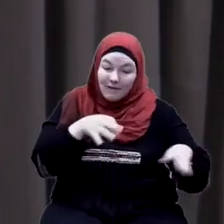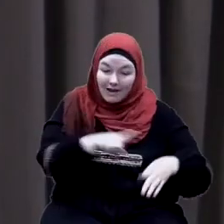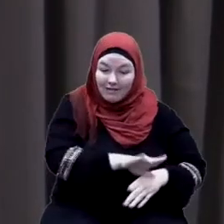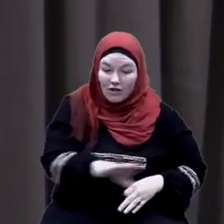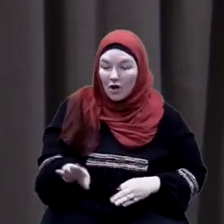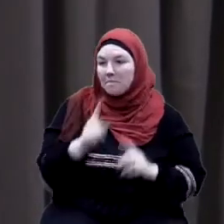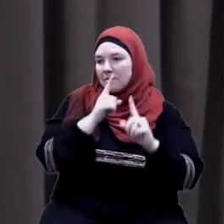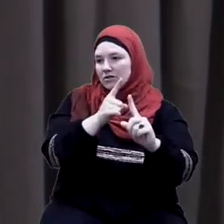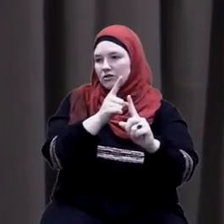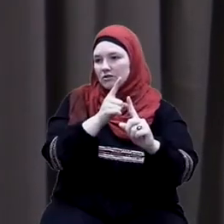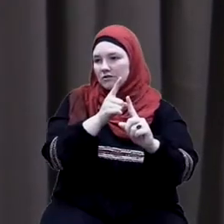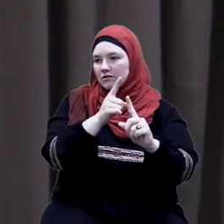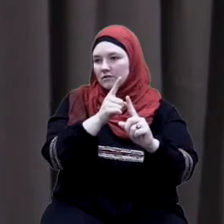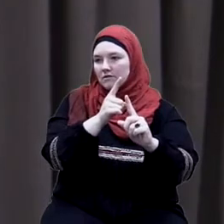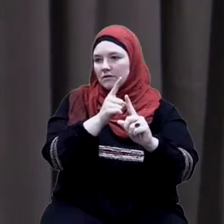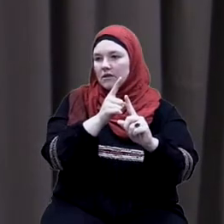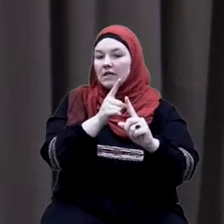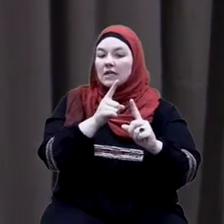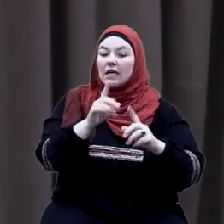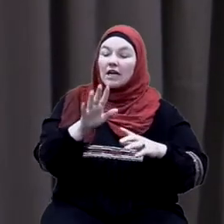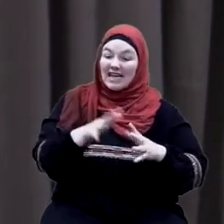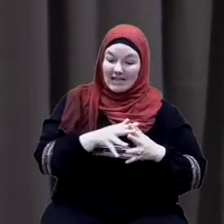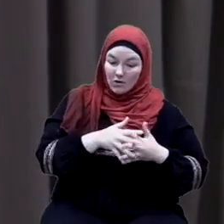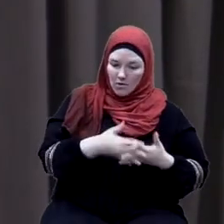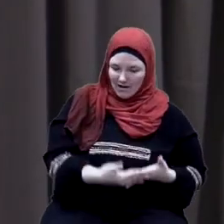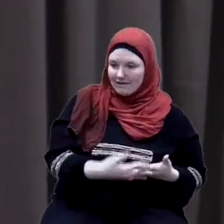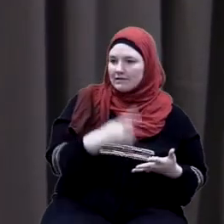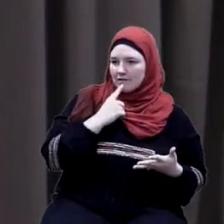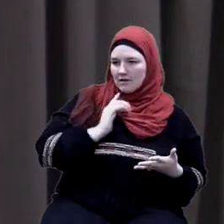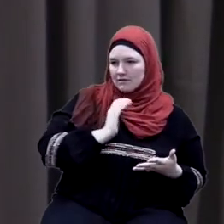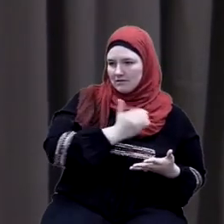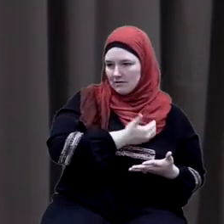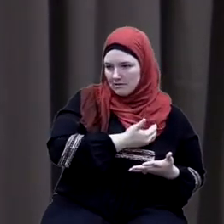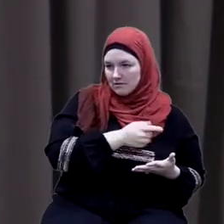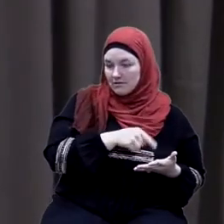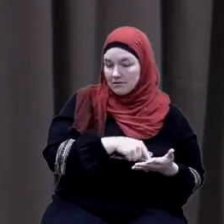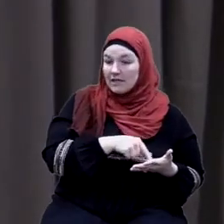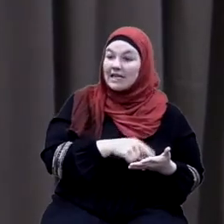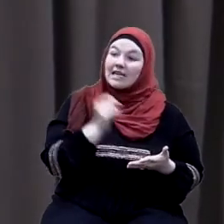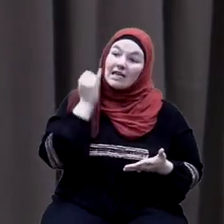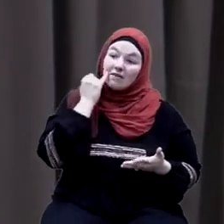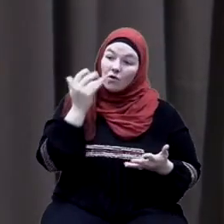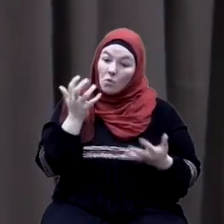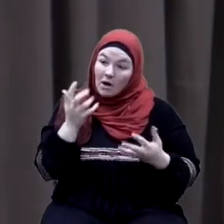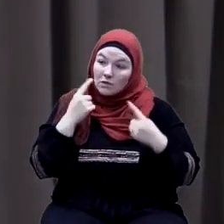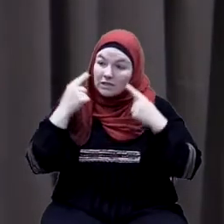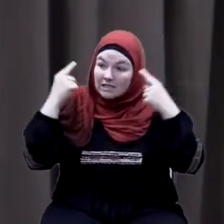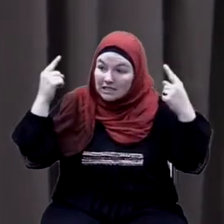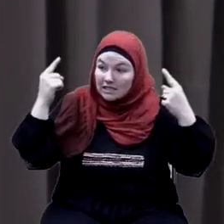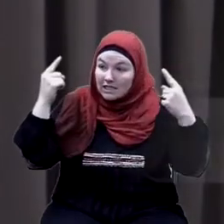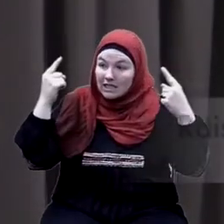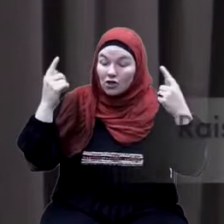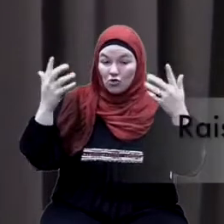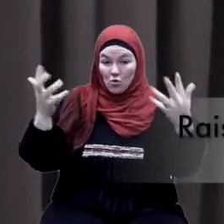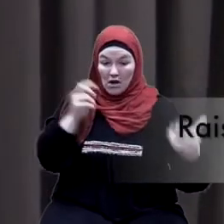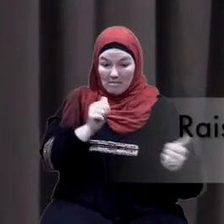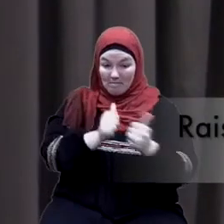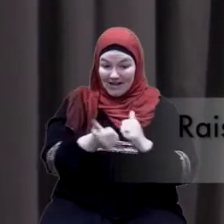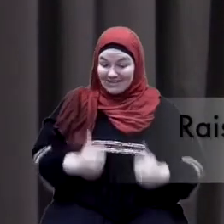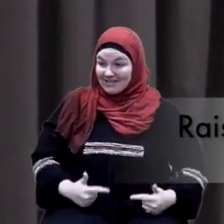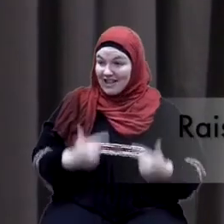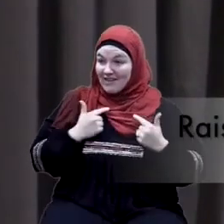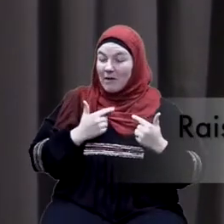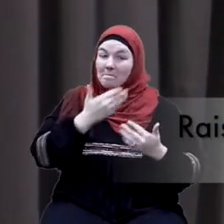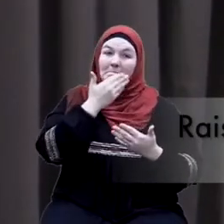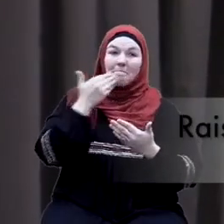them as defined in the Quran. If you want to succeed or pass or get the